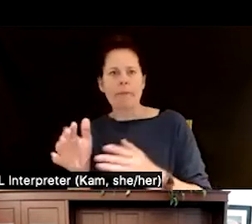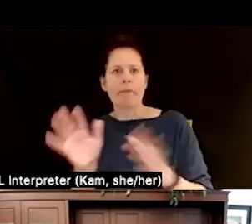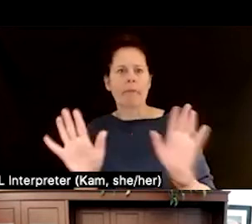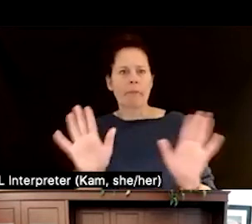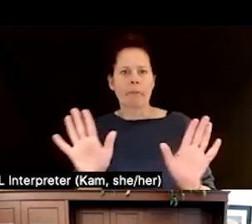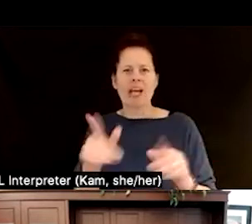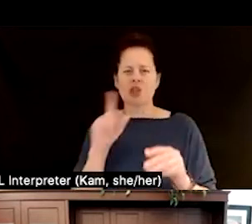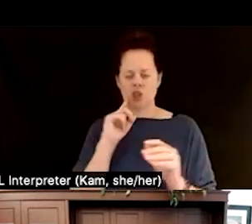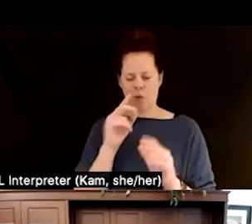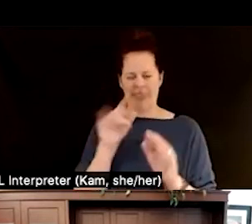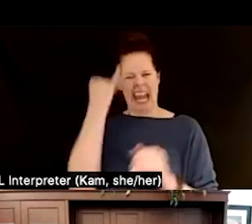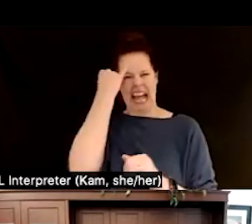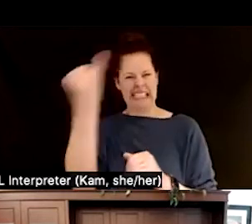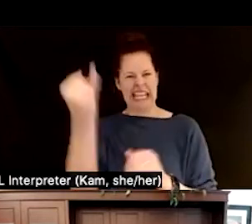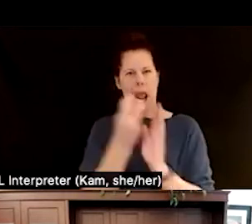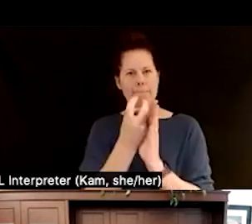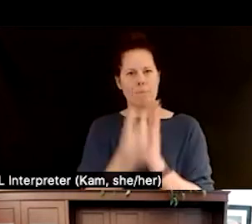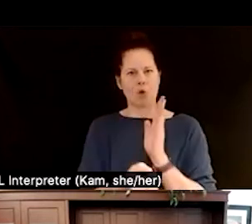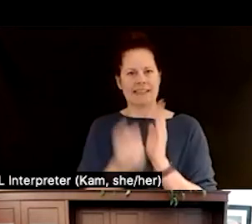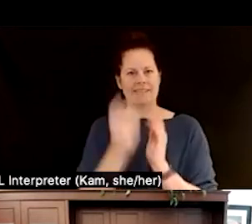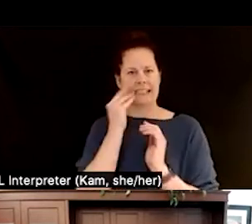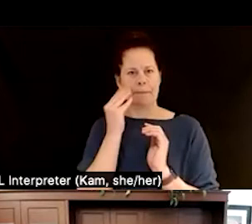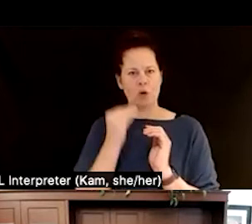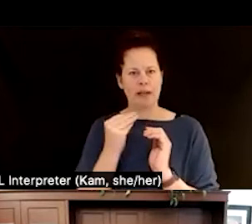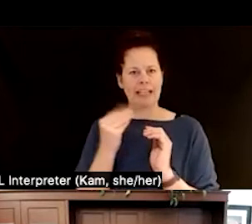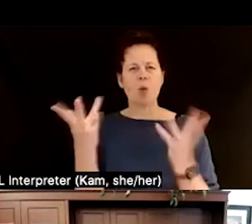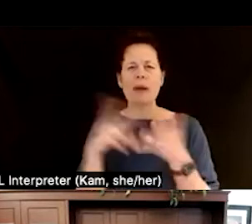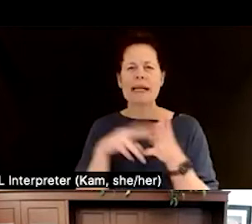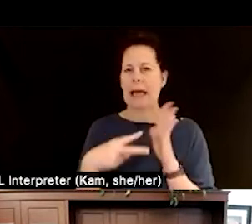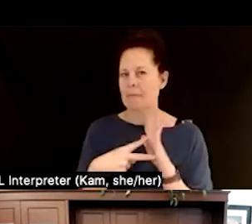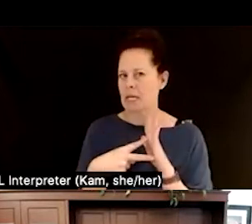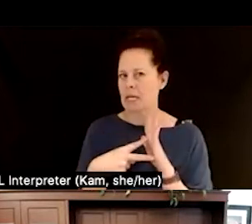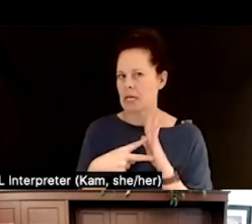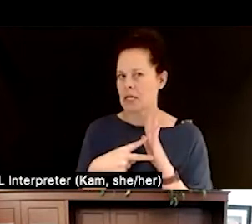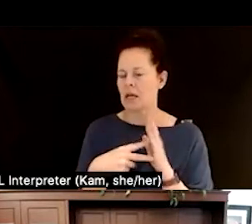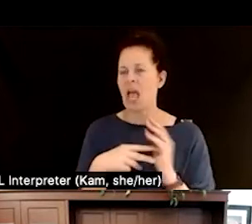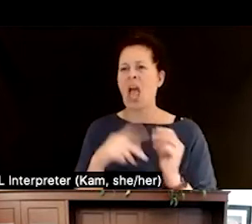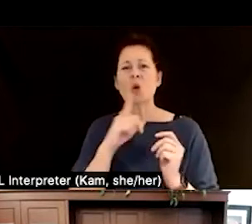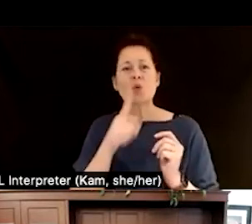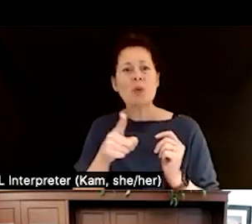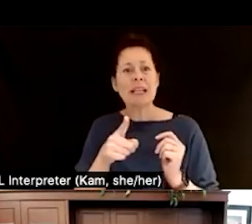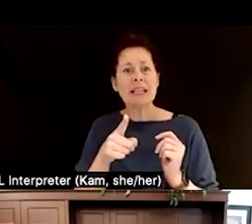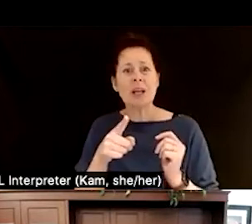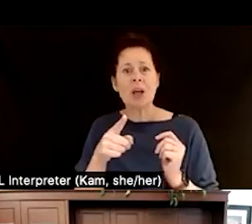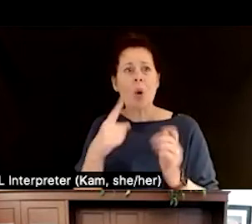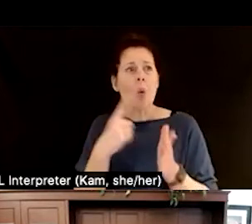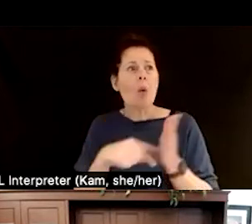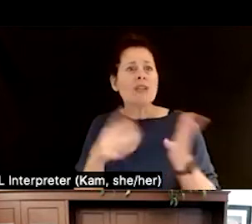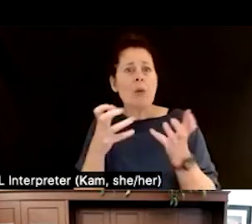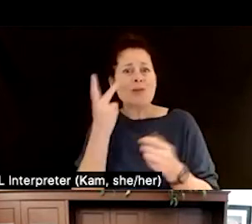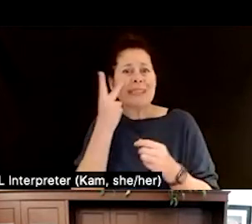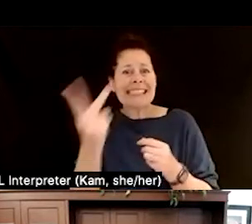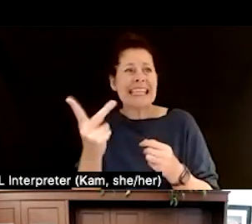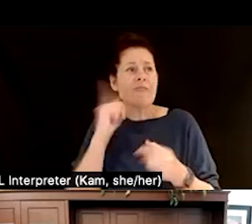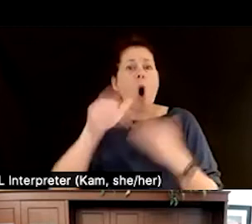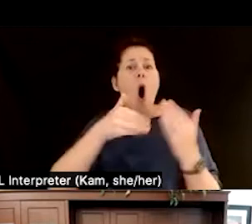immersive experience? And what are we trying to achieve for all of our guests from that universal perspective? Like, yeah, tactile just